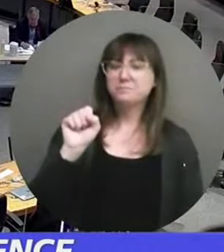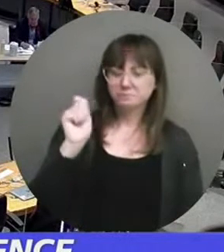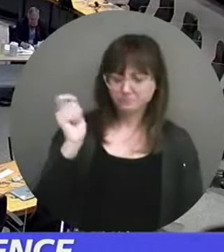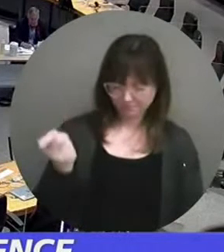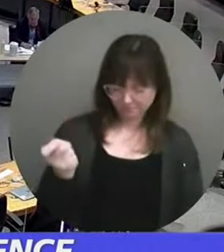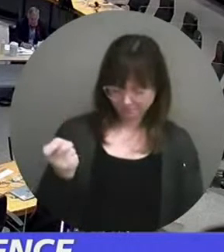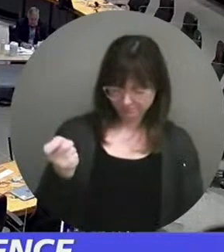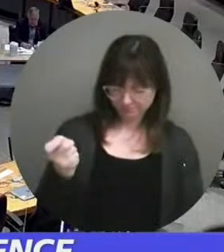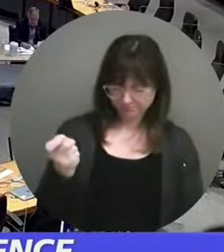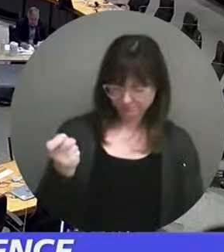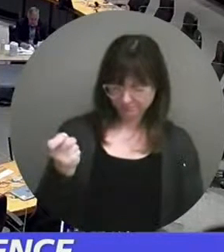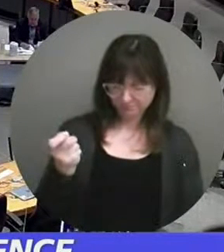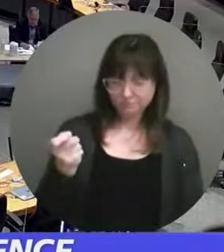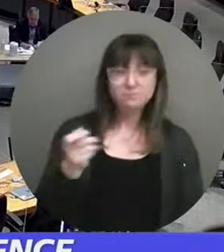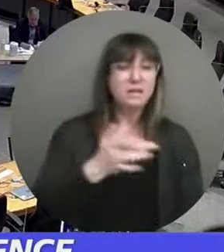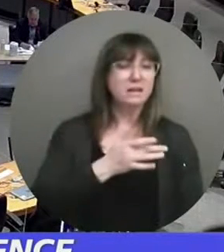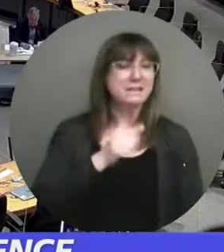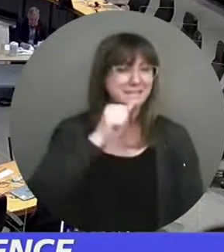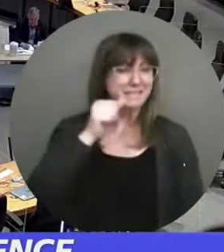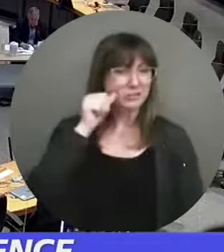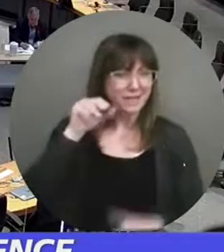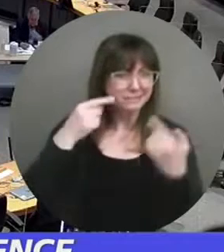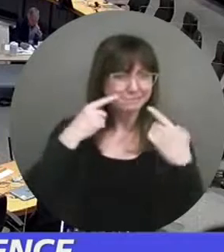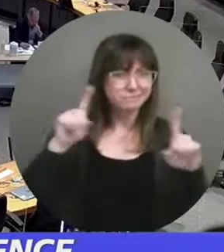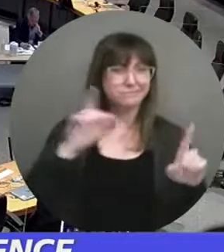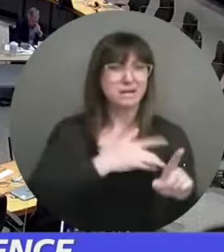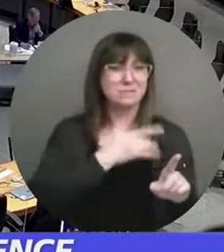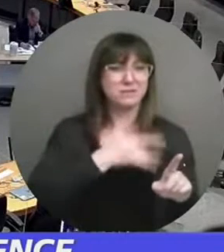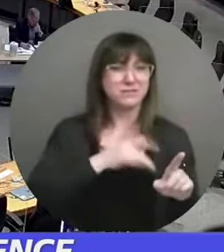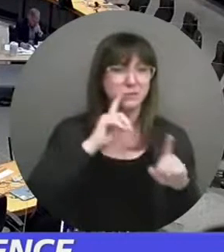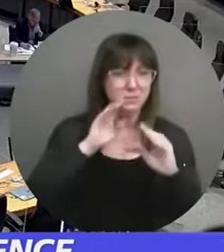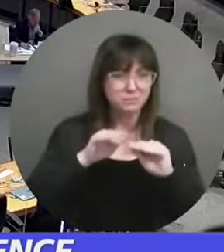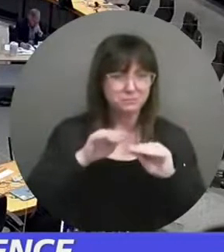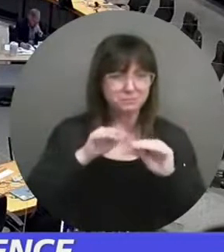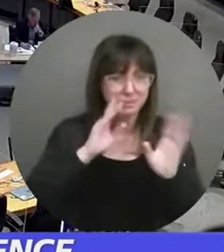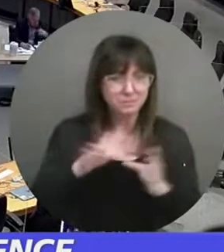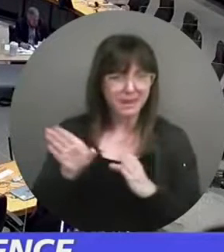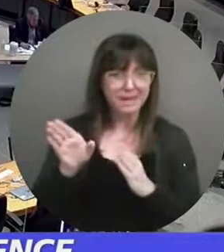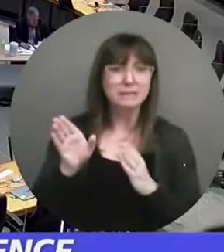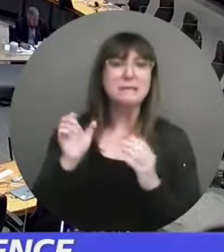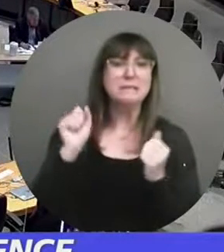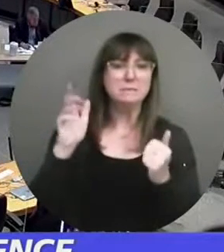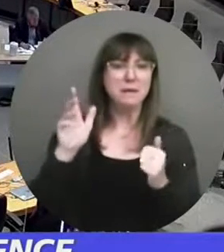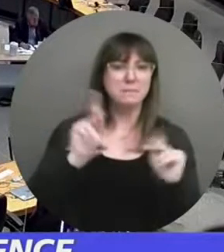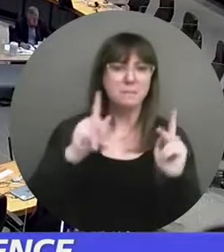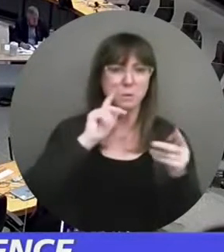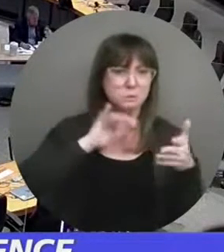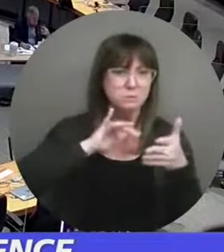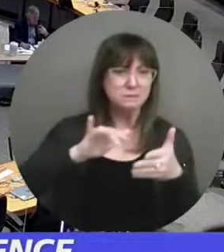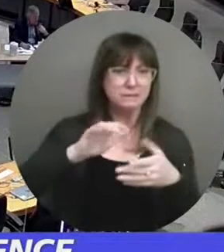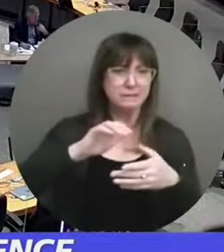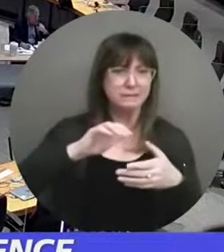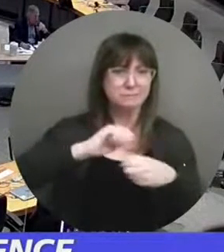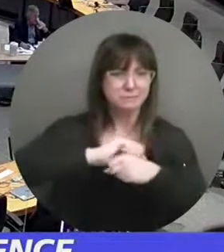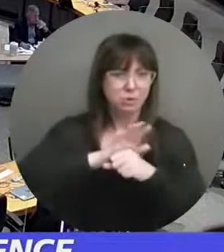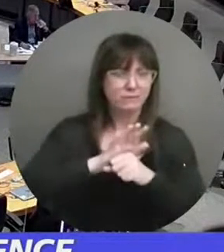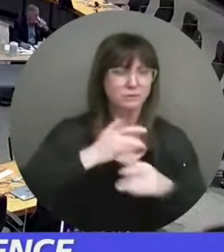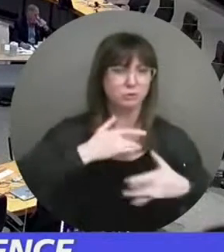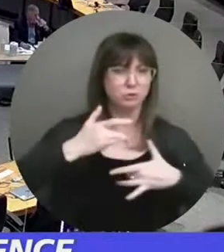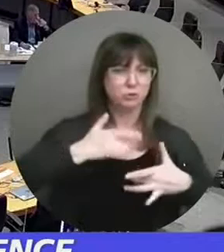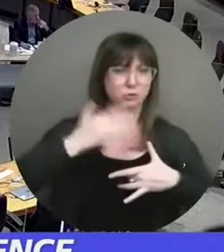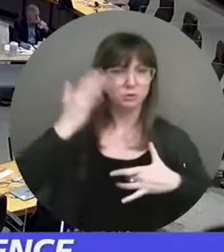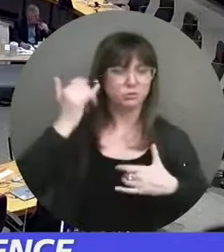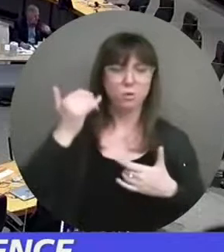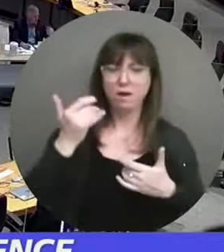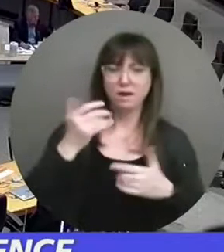the provincial plan that came out yesterday has a number of epidemiologists concerned because the restrictive measures don't come back into force